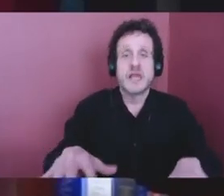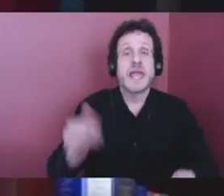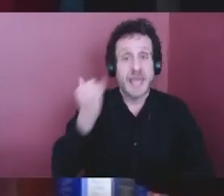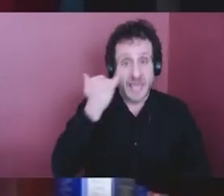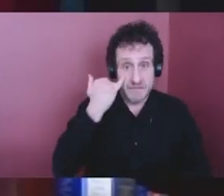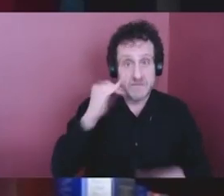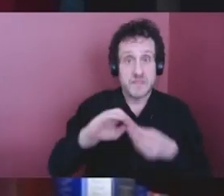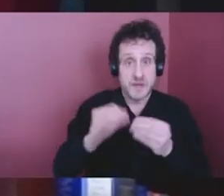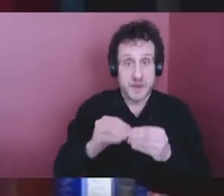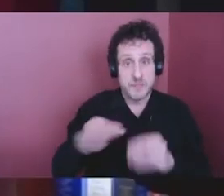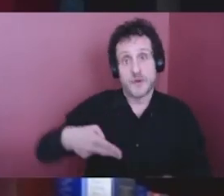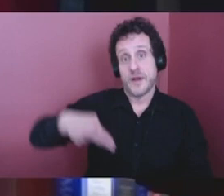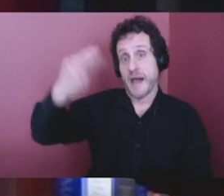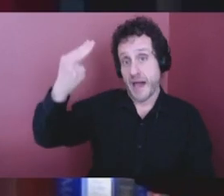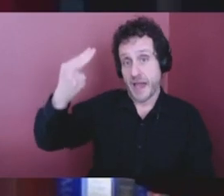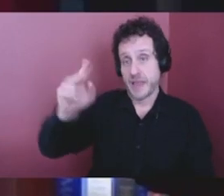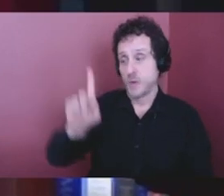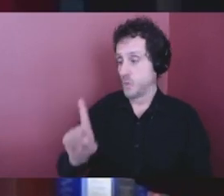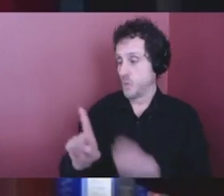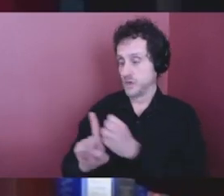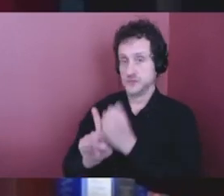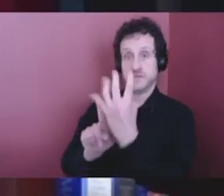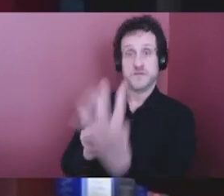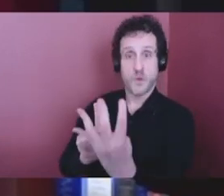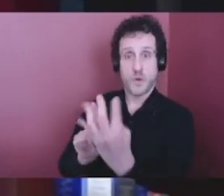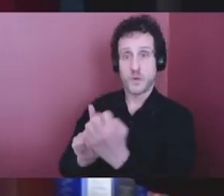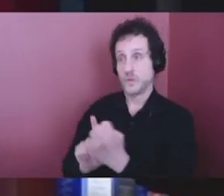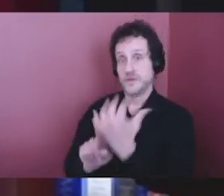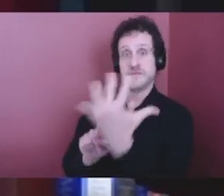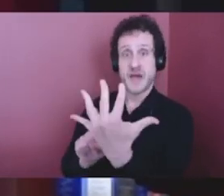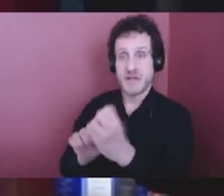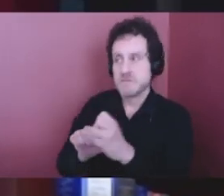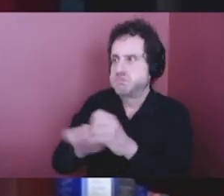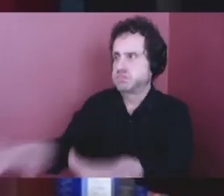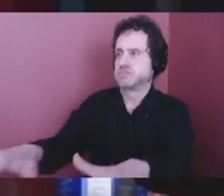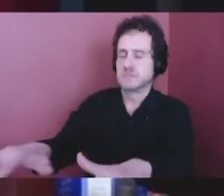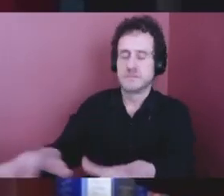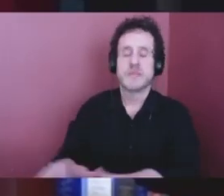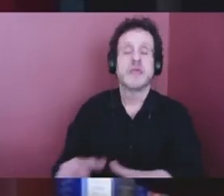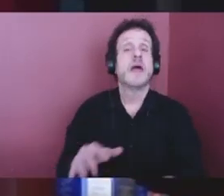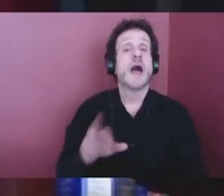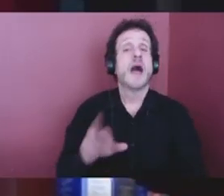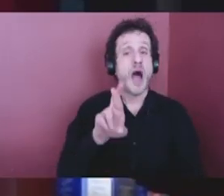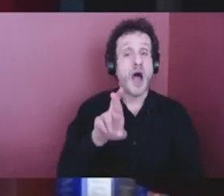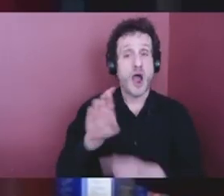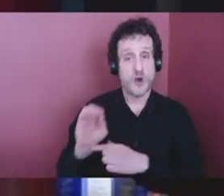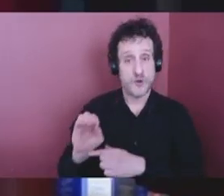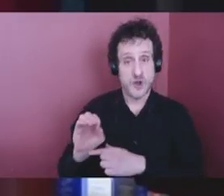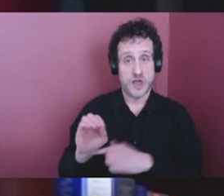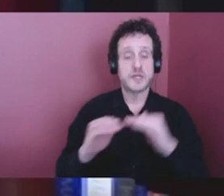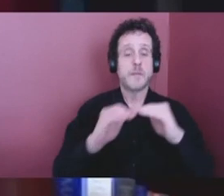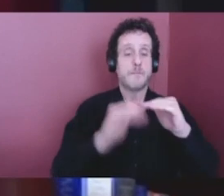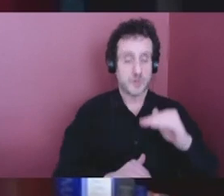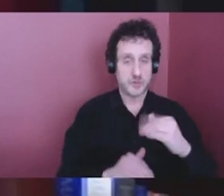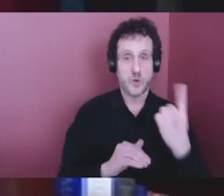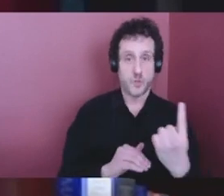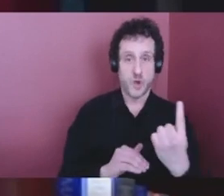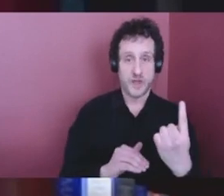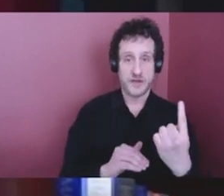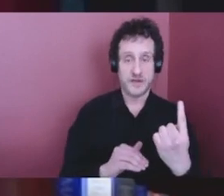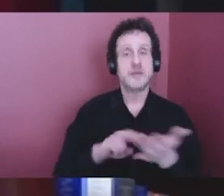the faster the infection is spreading. An R0 value below 1 means that